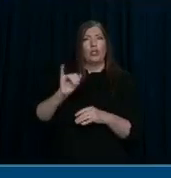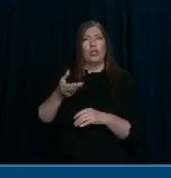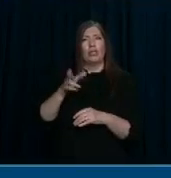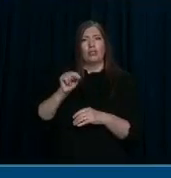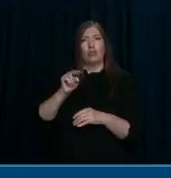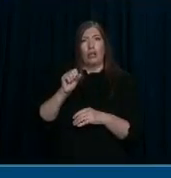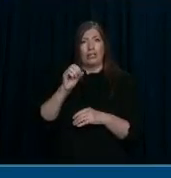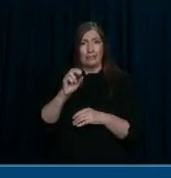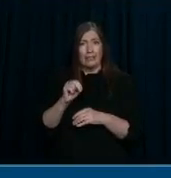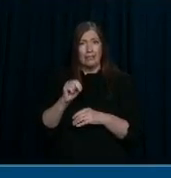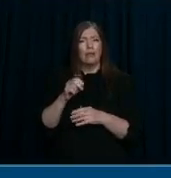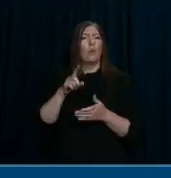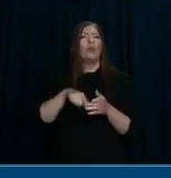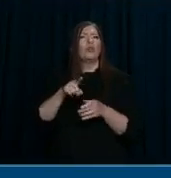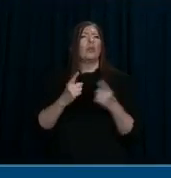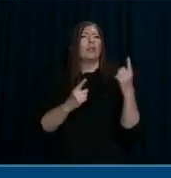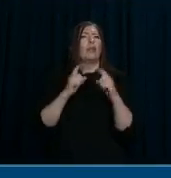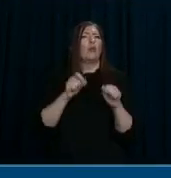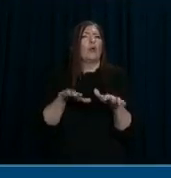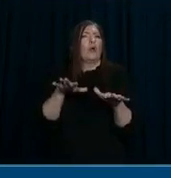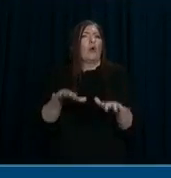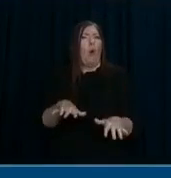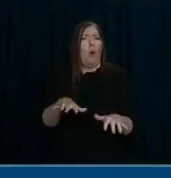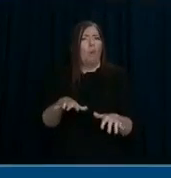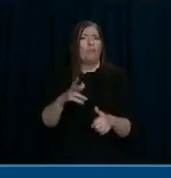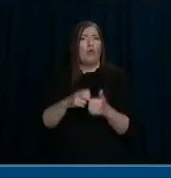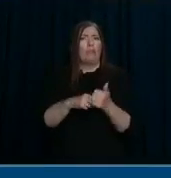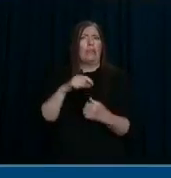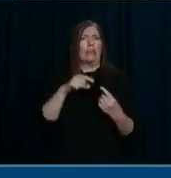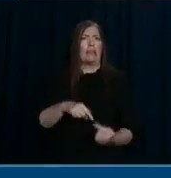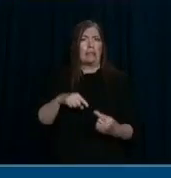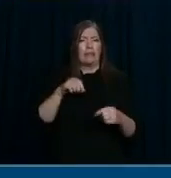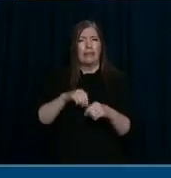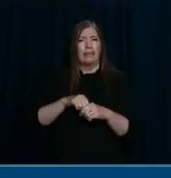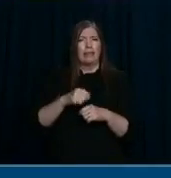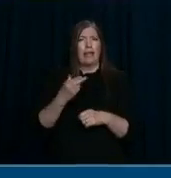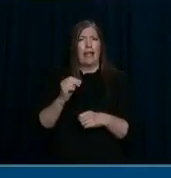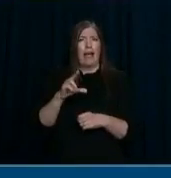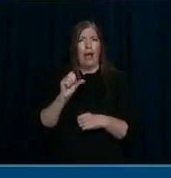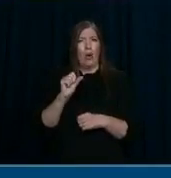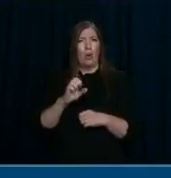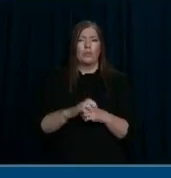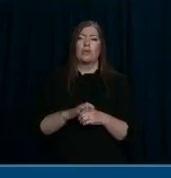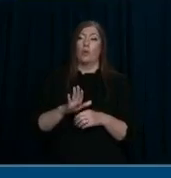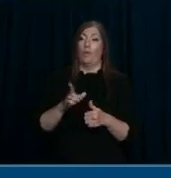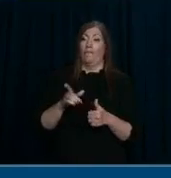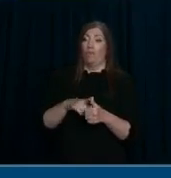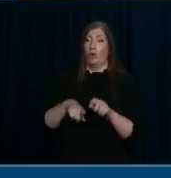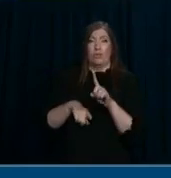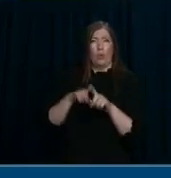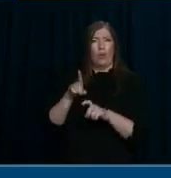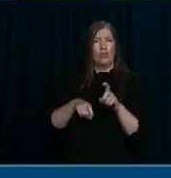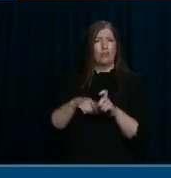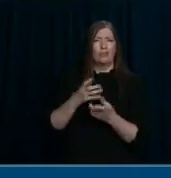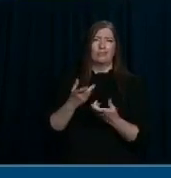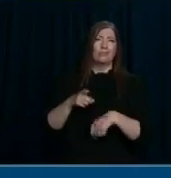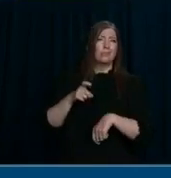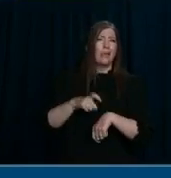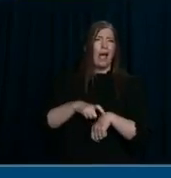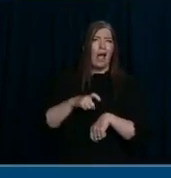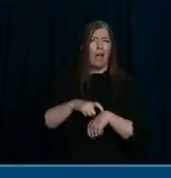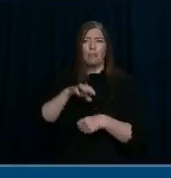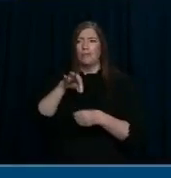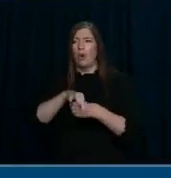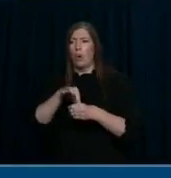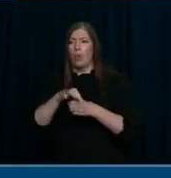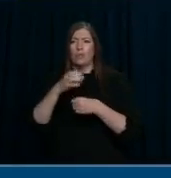do you think can be done to calm the chaos in that chamber? Well, look, on your first question, when it came time to vote